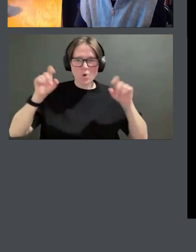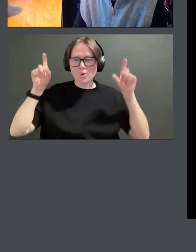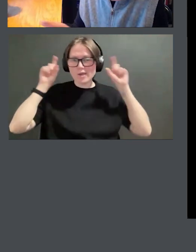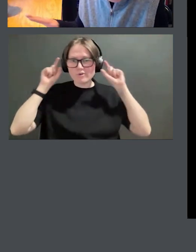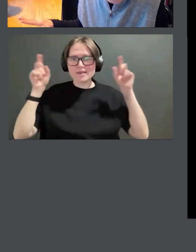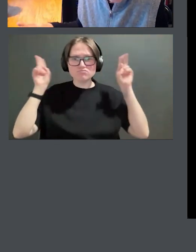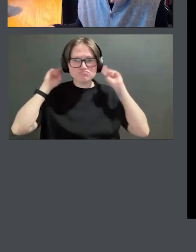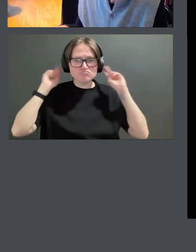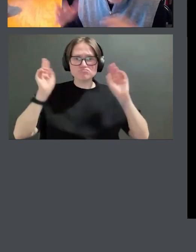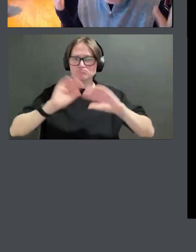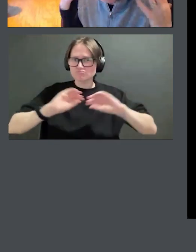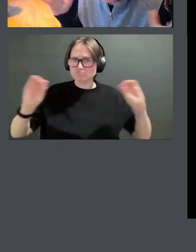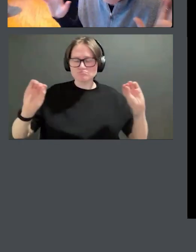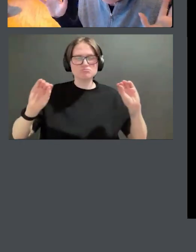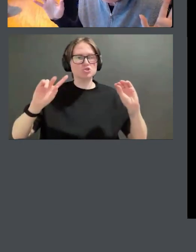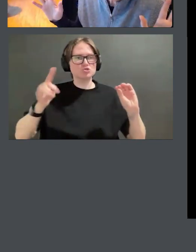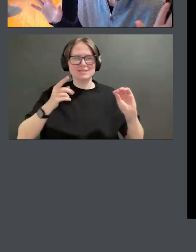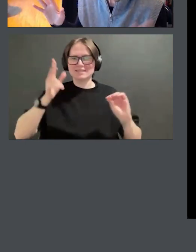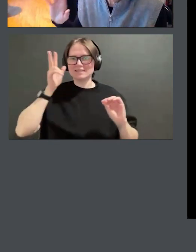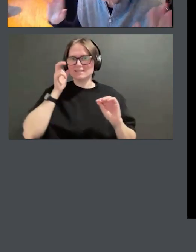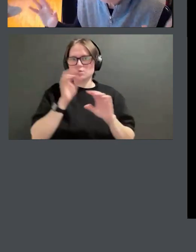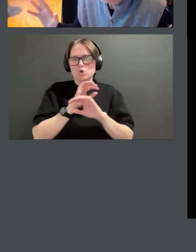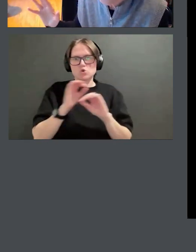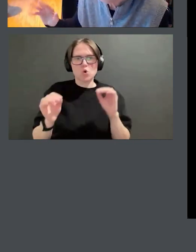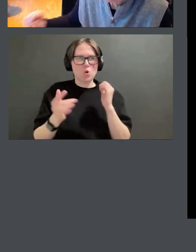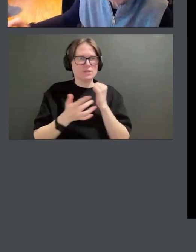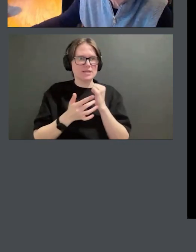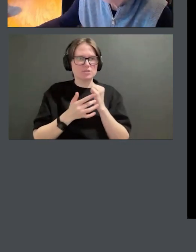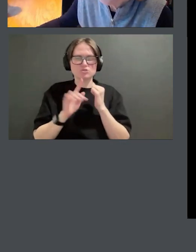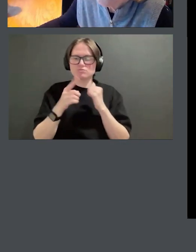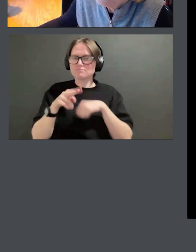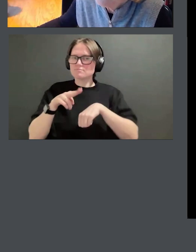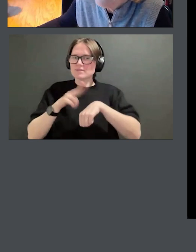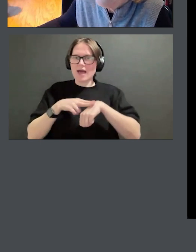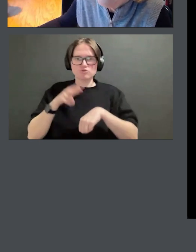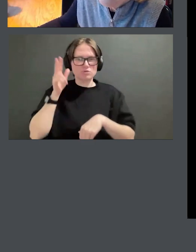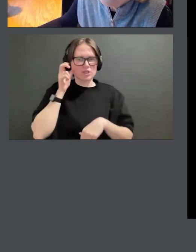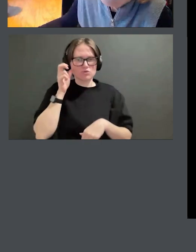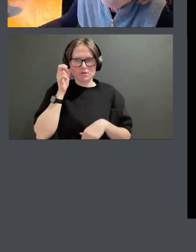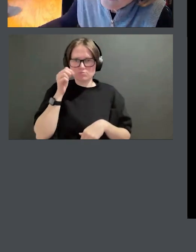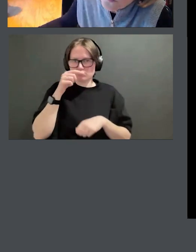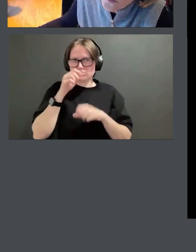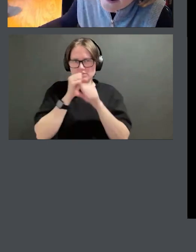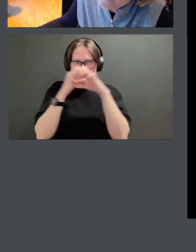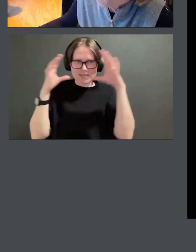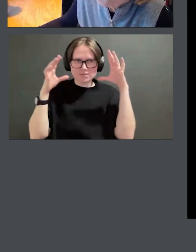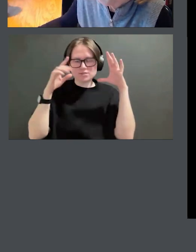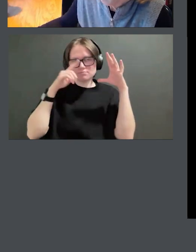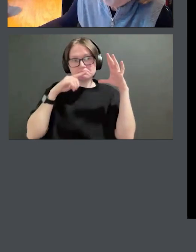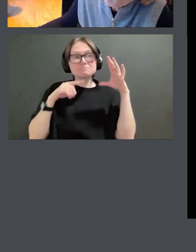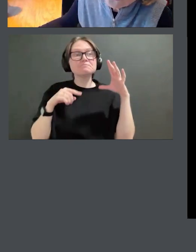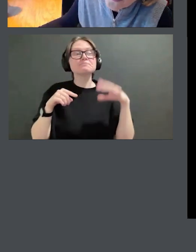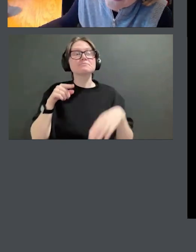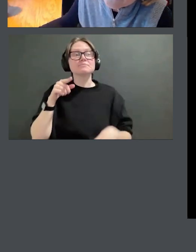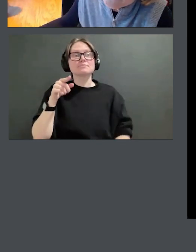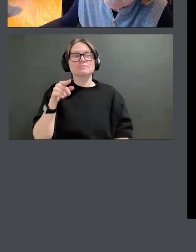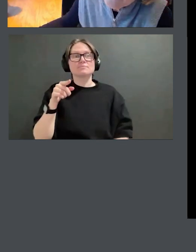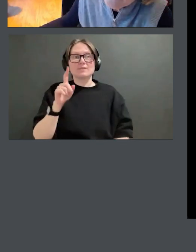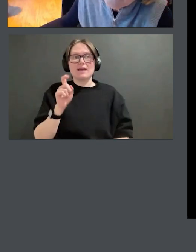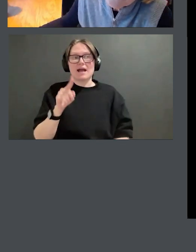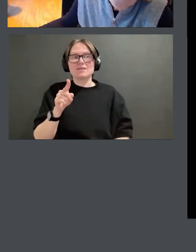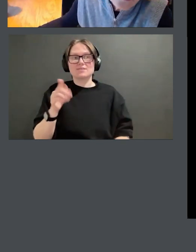just listening without any technology, just with your natural hearing. And they were asked to